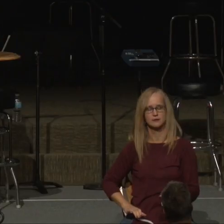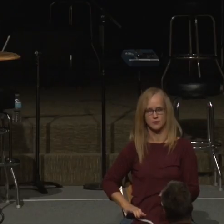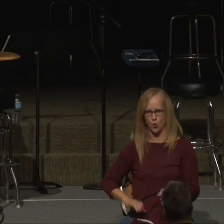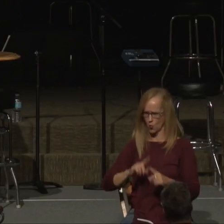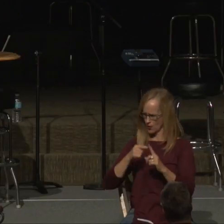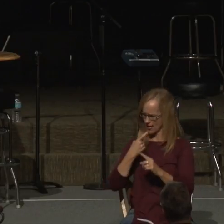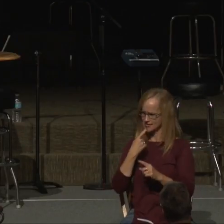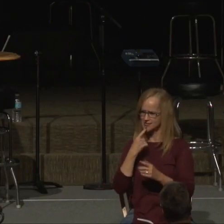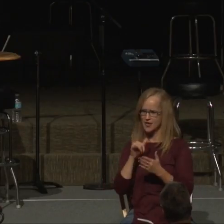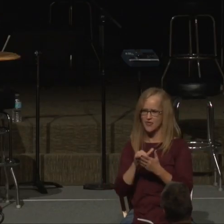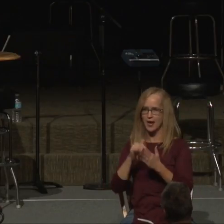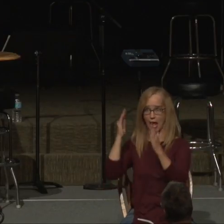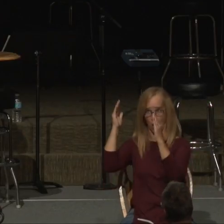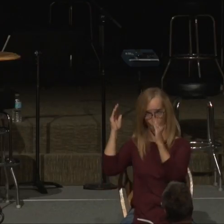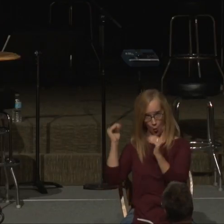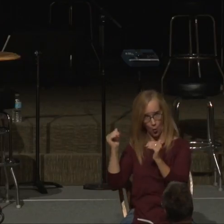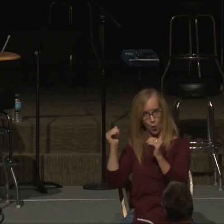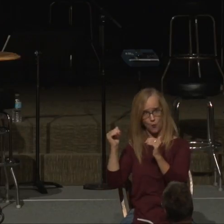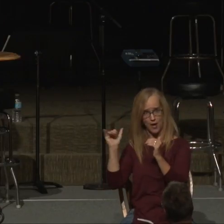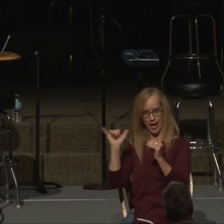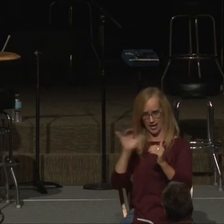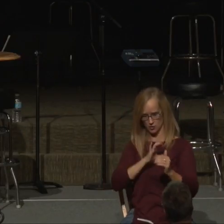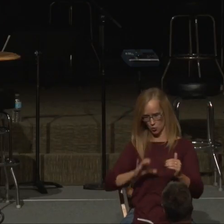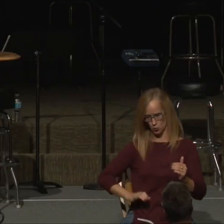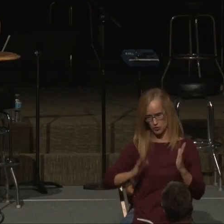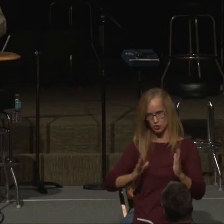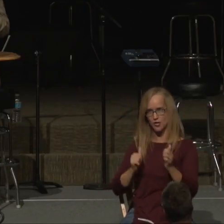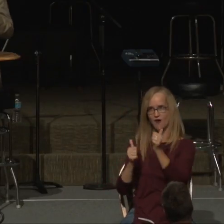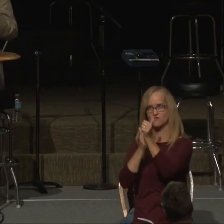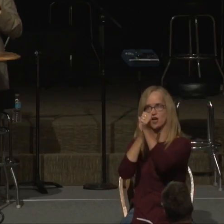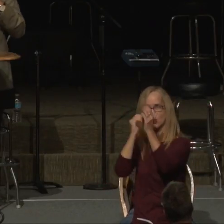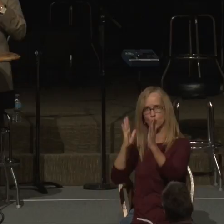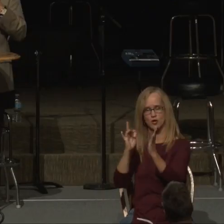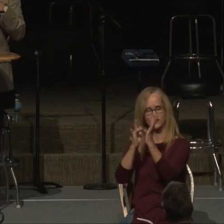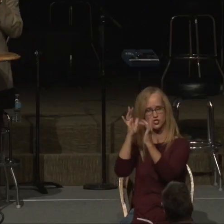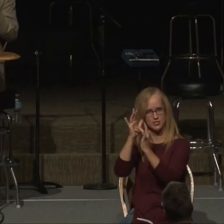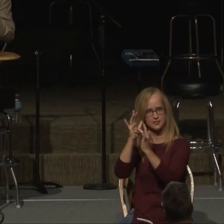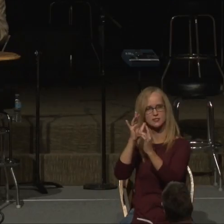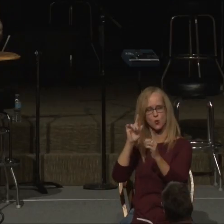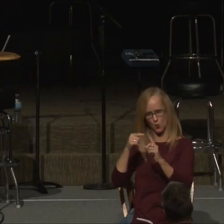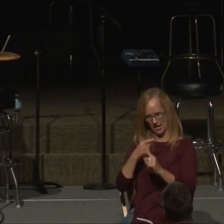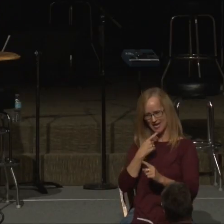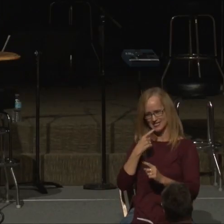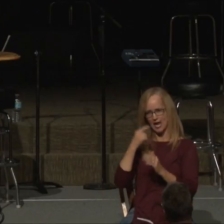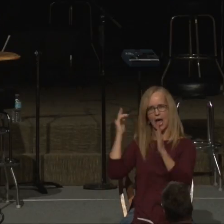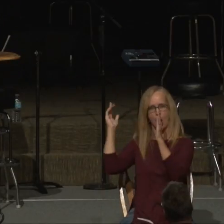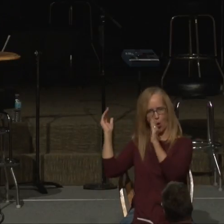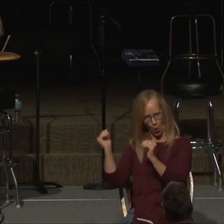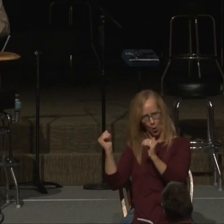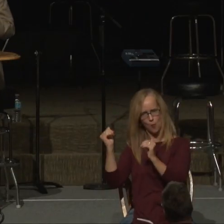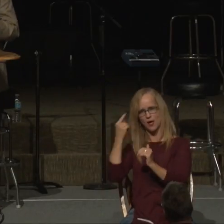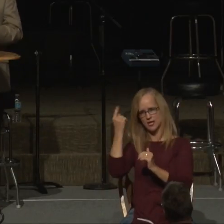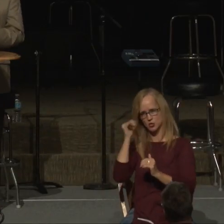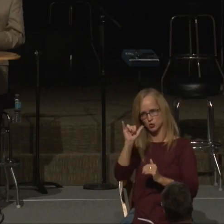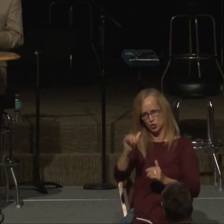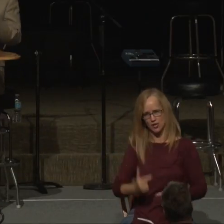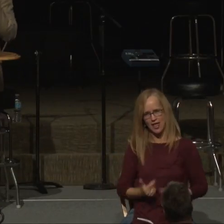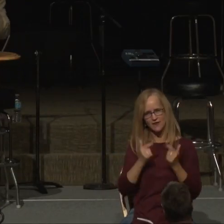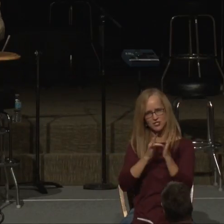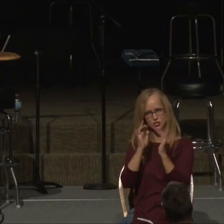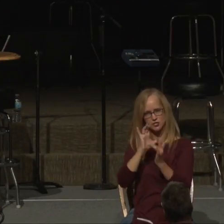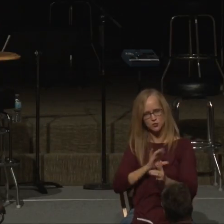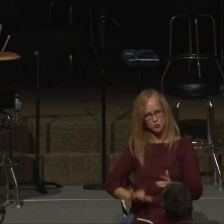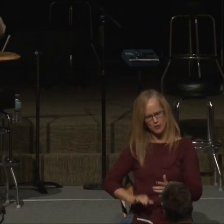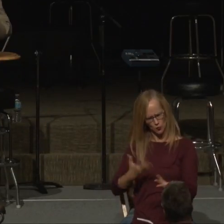And when I say that, I hope as a Christian, as a follower of Jesus myself, when I say I hope in eternal life with Jesus Christ, what am I